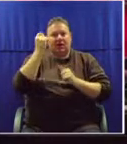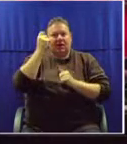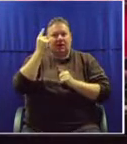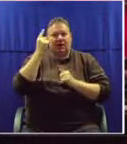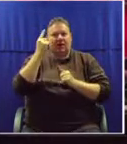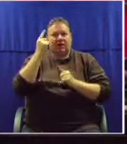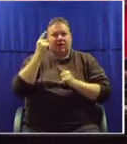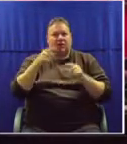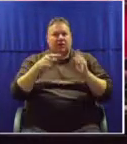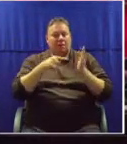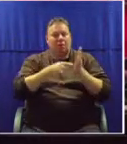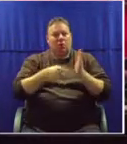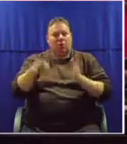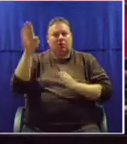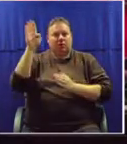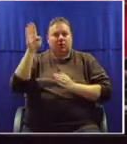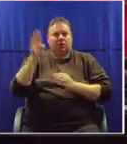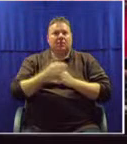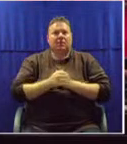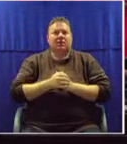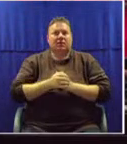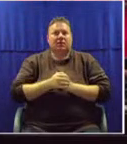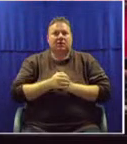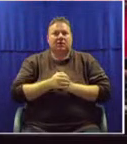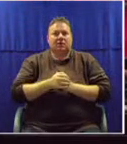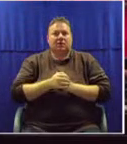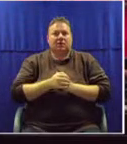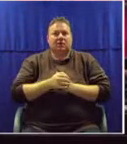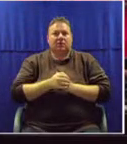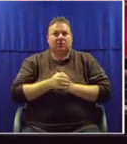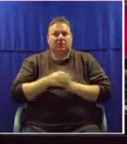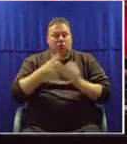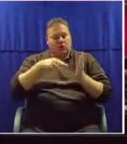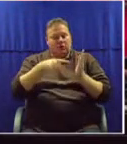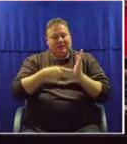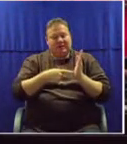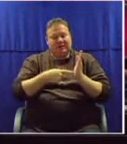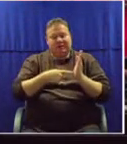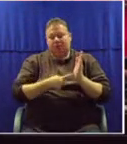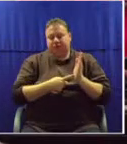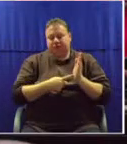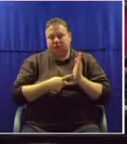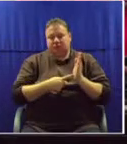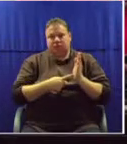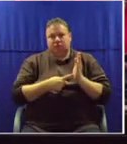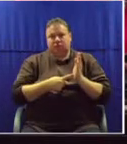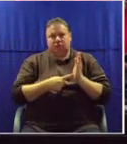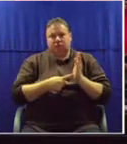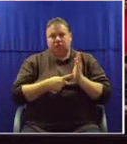point of order I'm writing on. And I'm taking extracts from that, and it reads as follows.